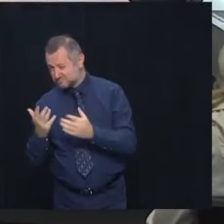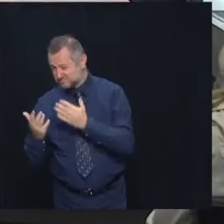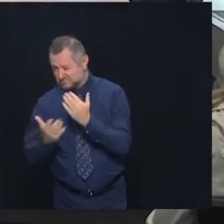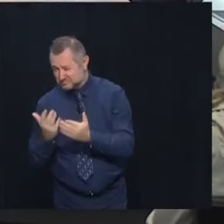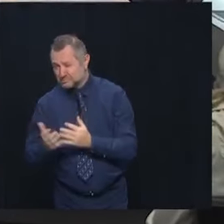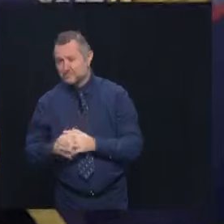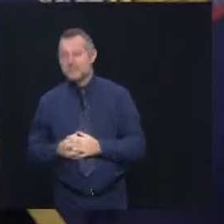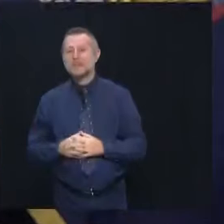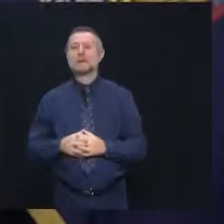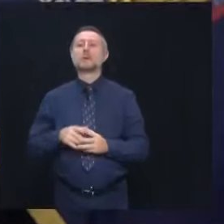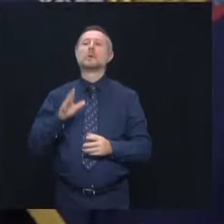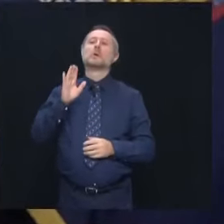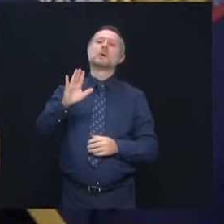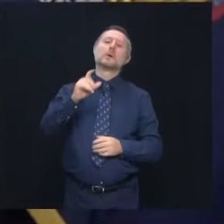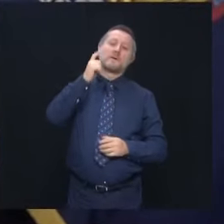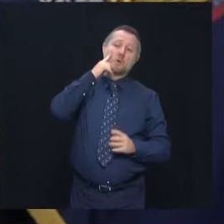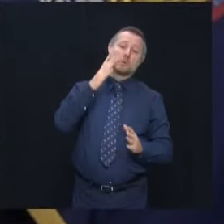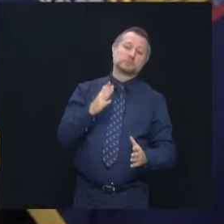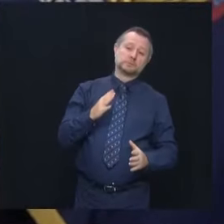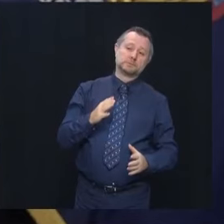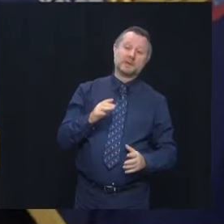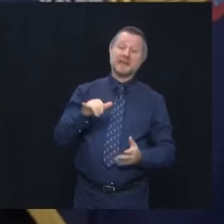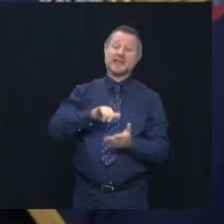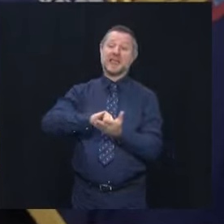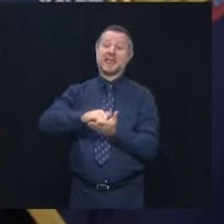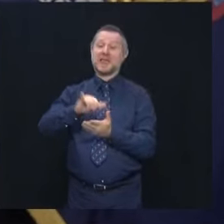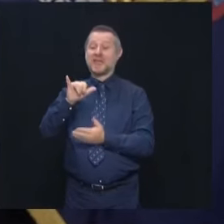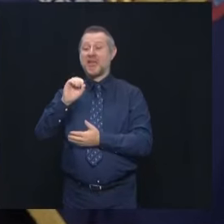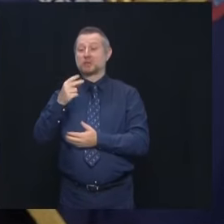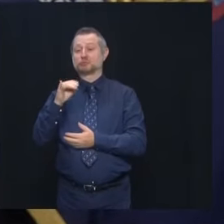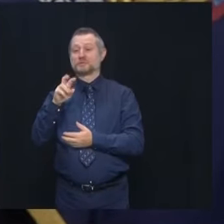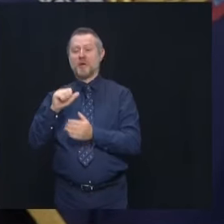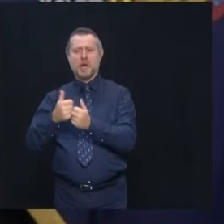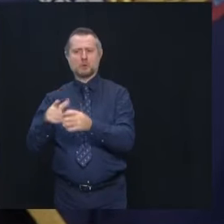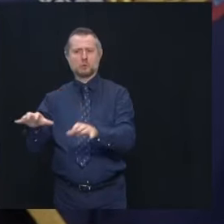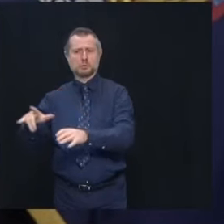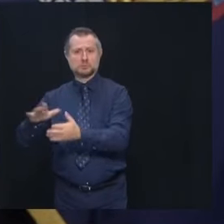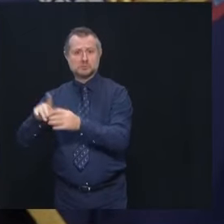yeshivas or religious schools in these areas? Do you want to see more specific testing?